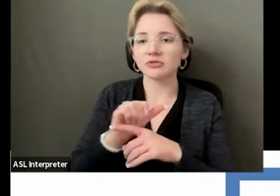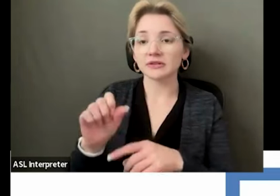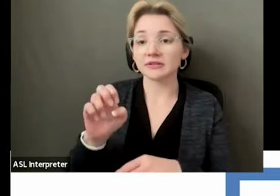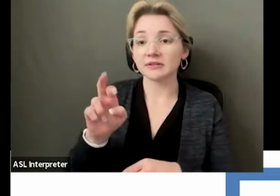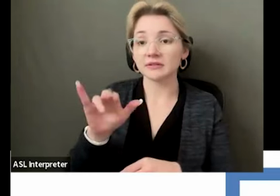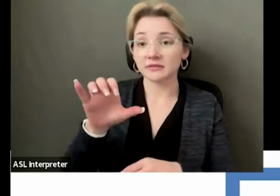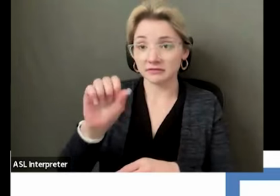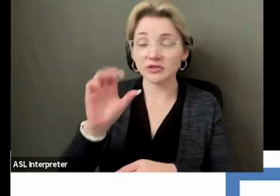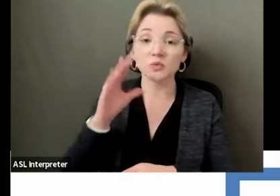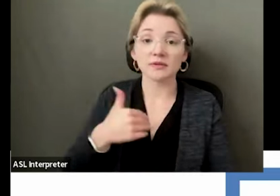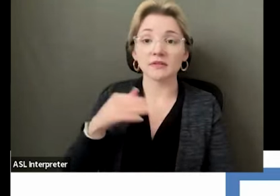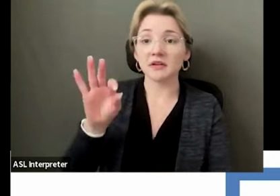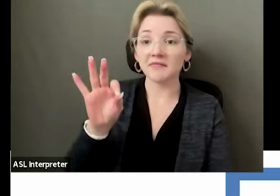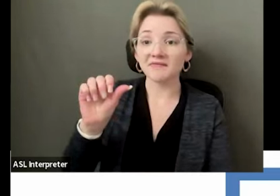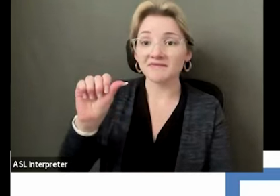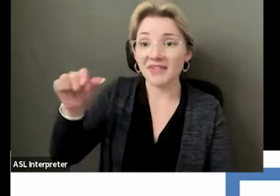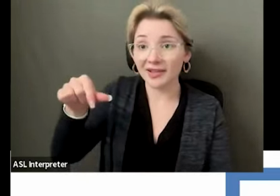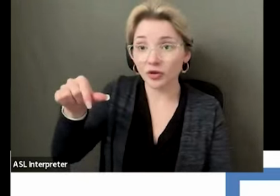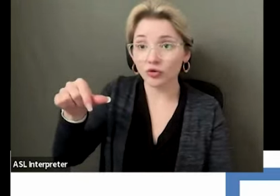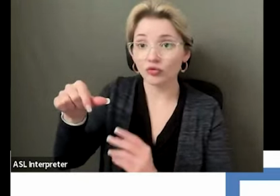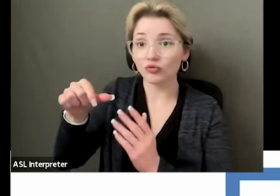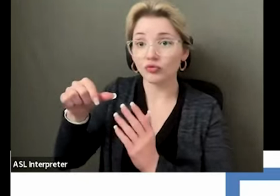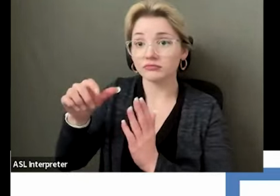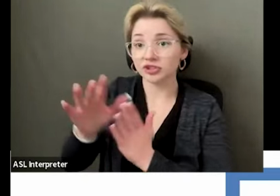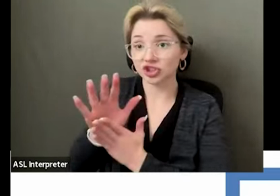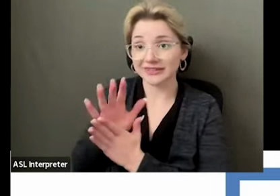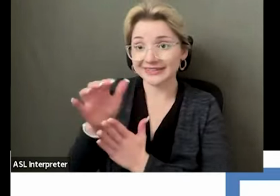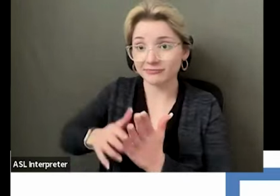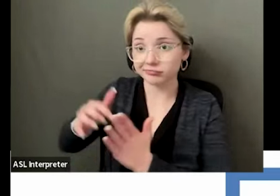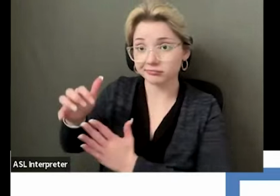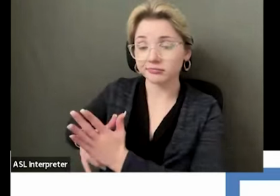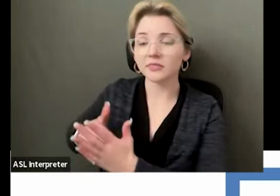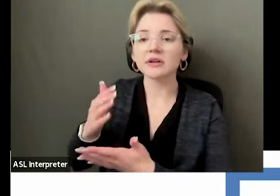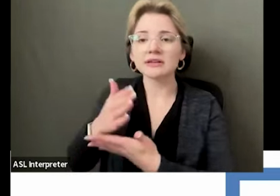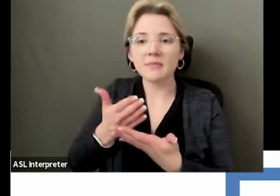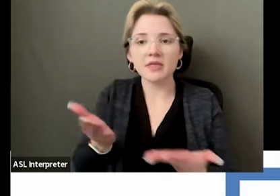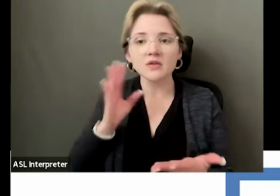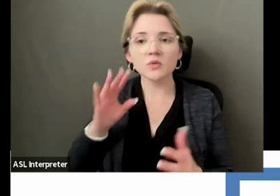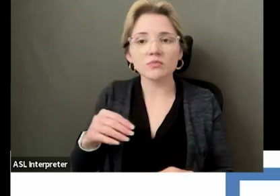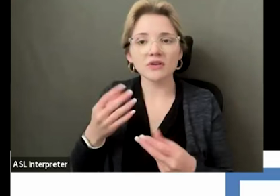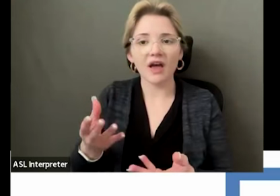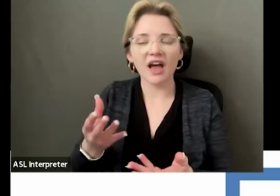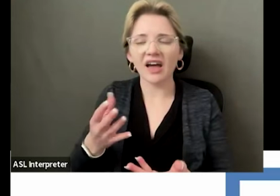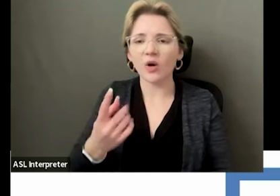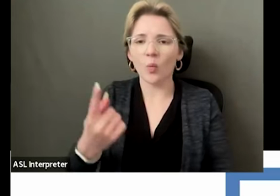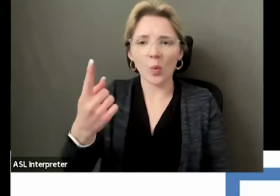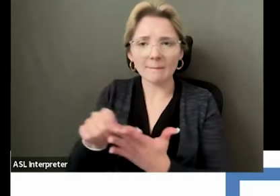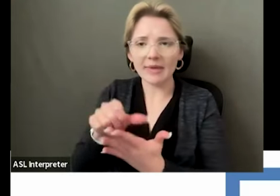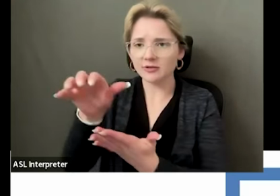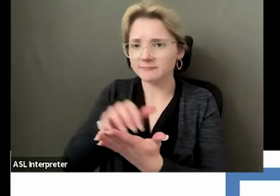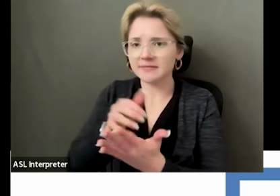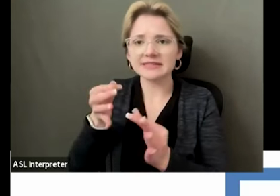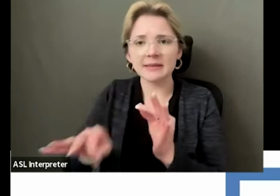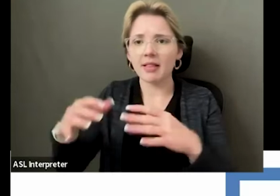fact sheets, resources, things that can be provided in one page that are very plain language and accessible to